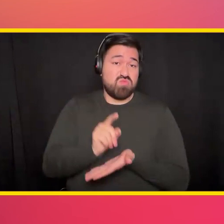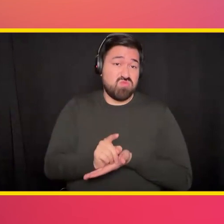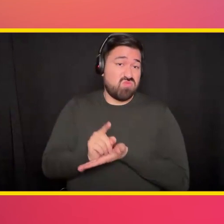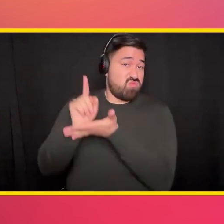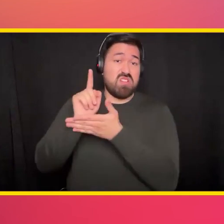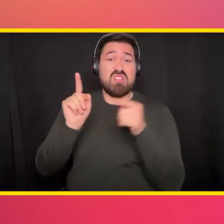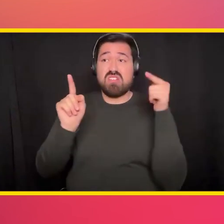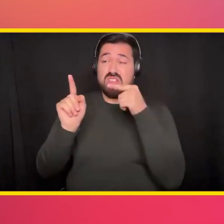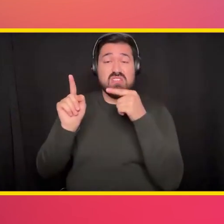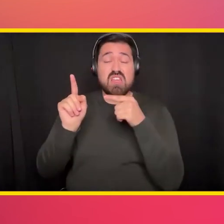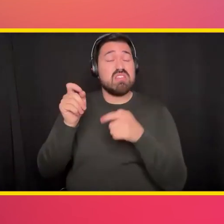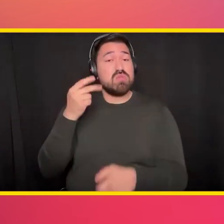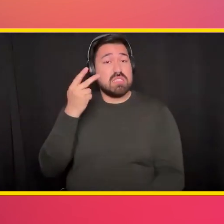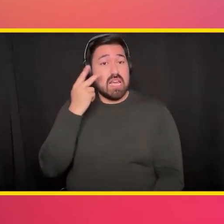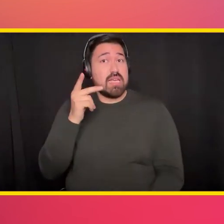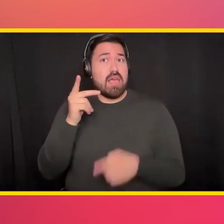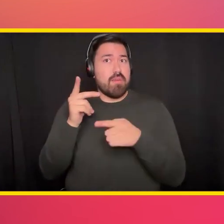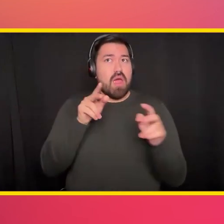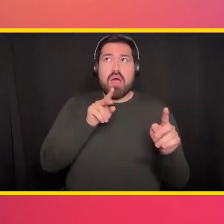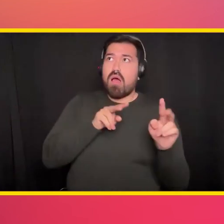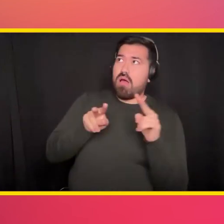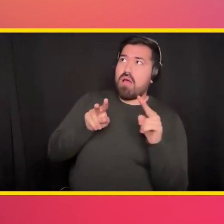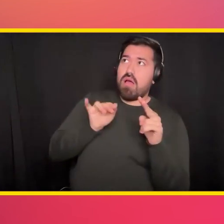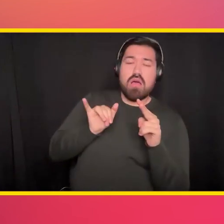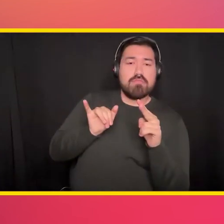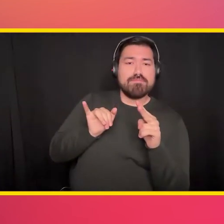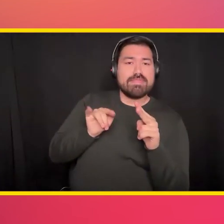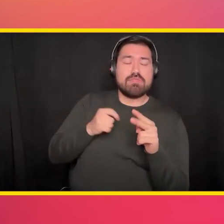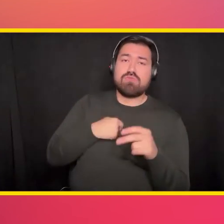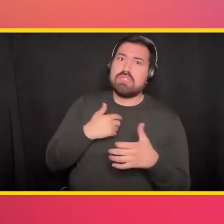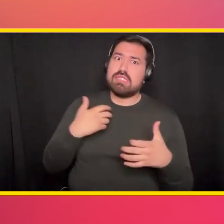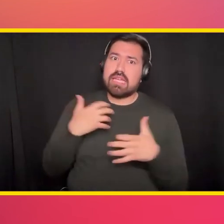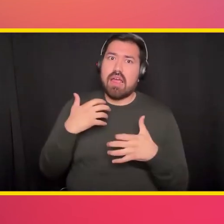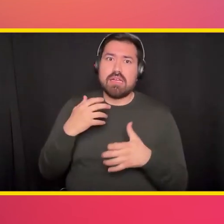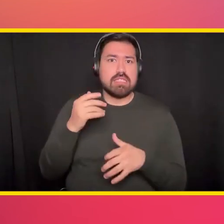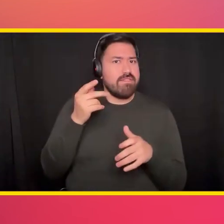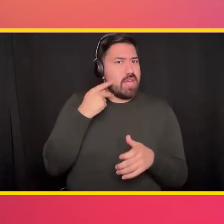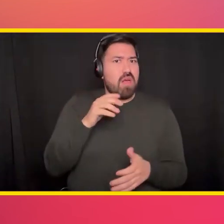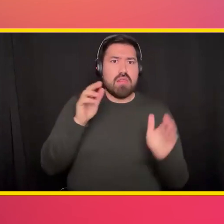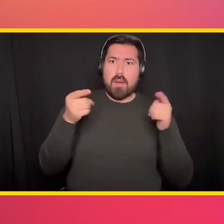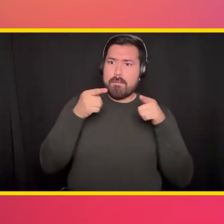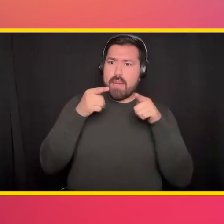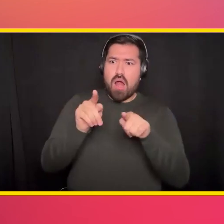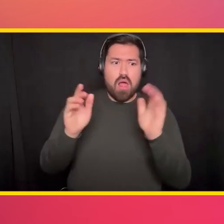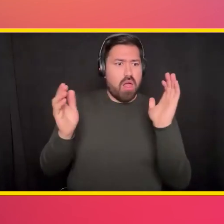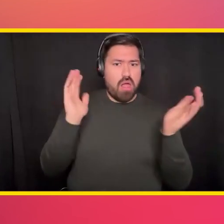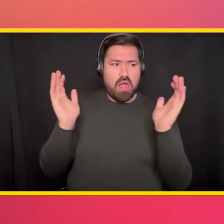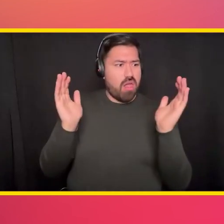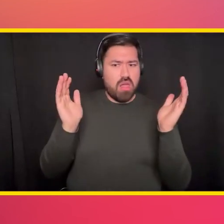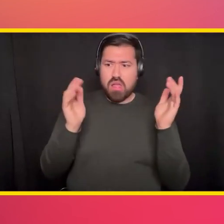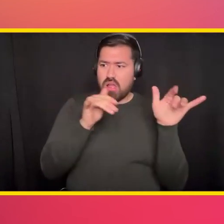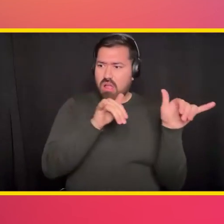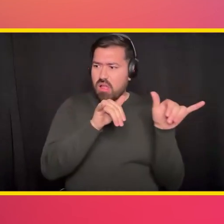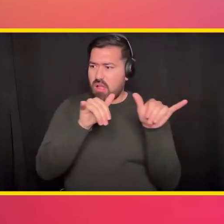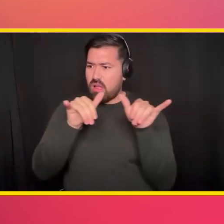There was a complacency, there was an appeasement, and we're seeing a lot of that now, and it's scary as hell. Yes, yes,